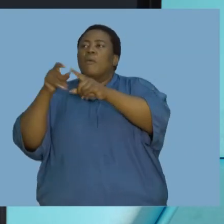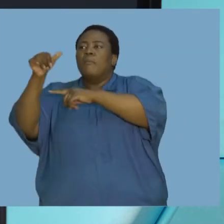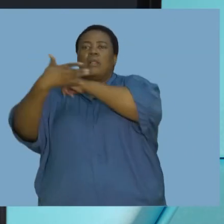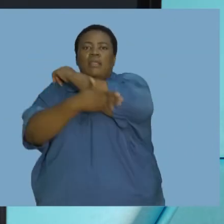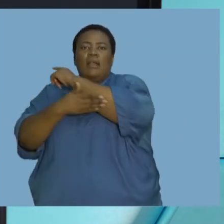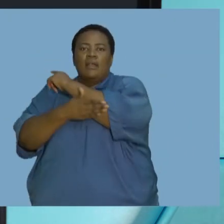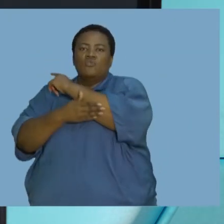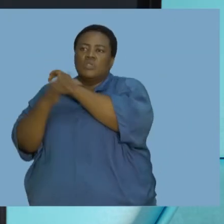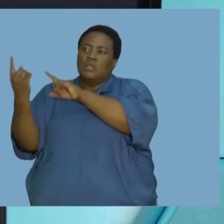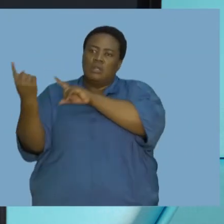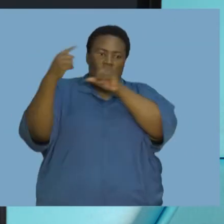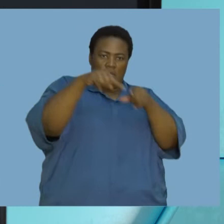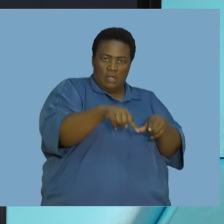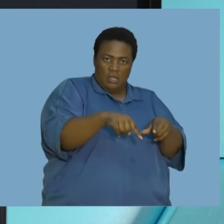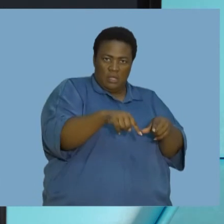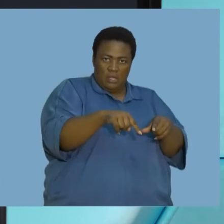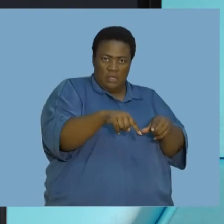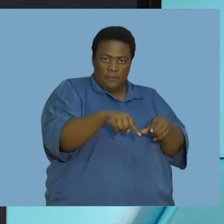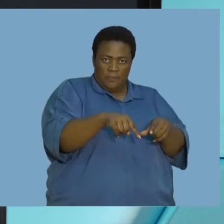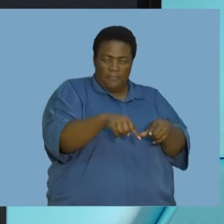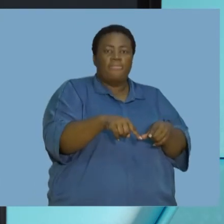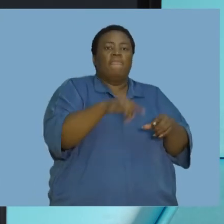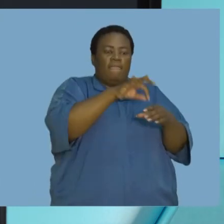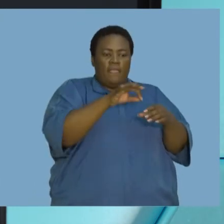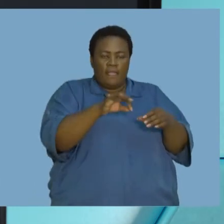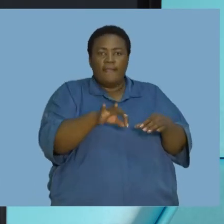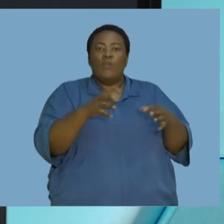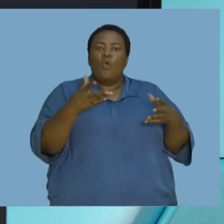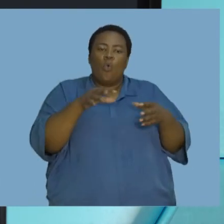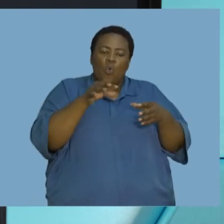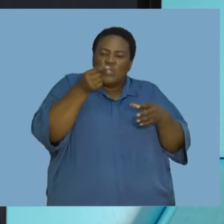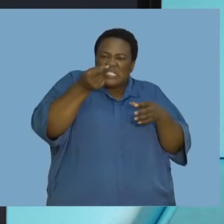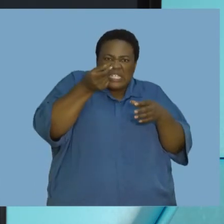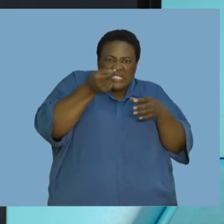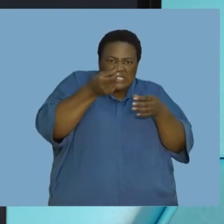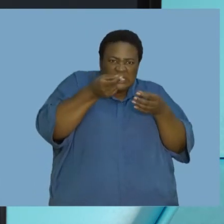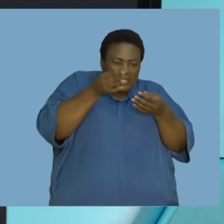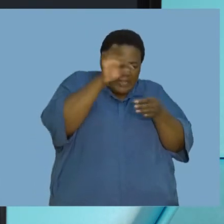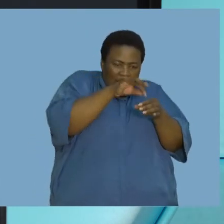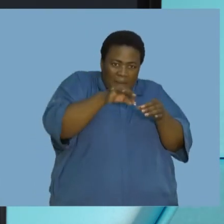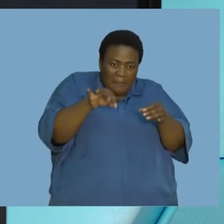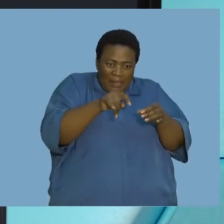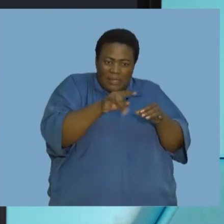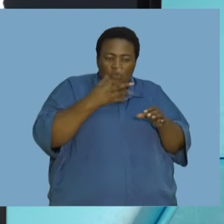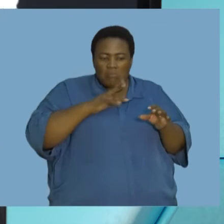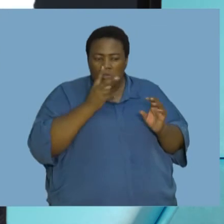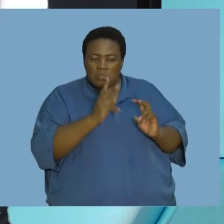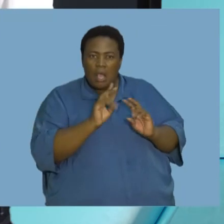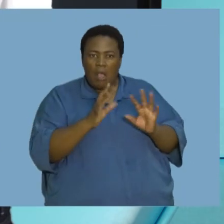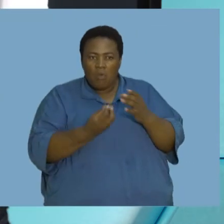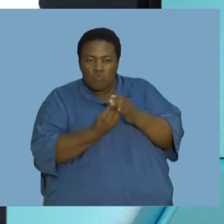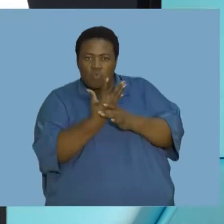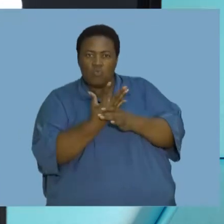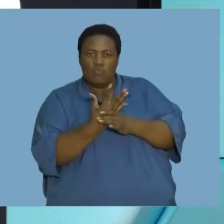settled into an area, either intentionally by bringing plants or accidentally through seeds. And those plants establish in an